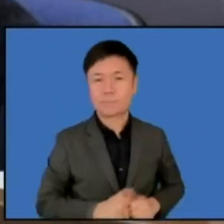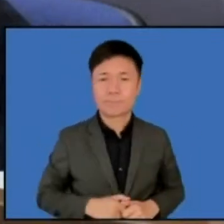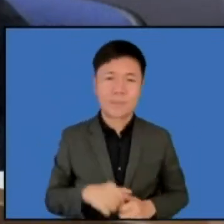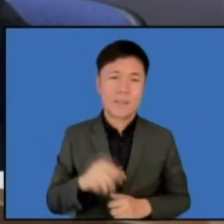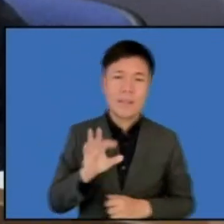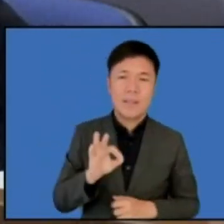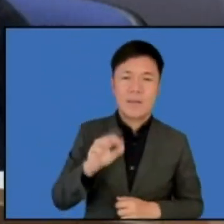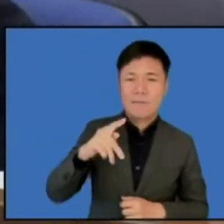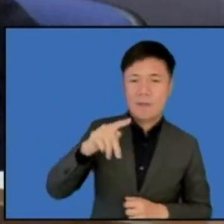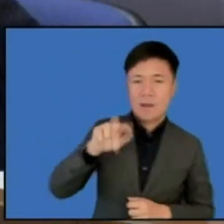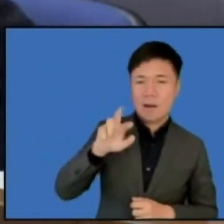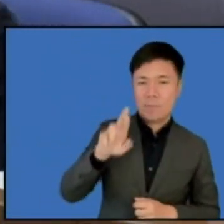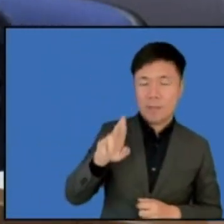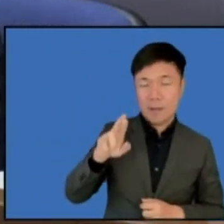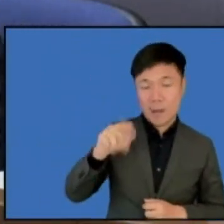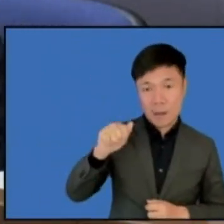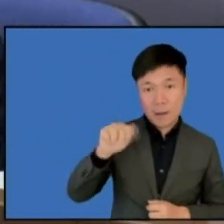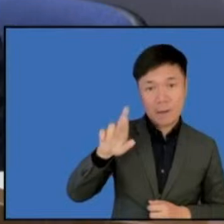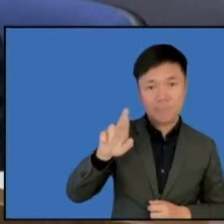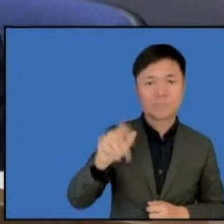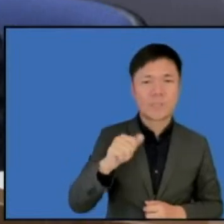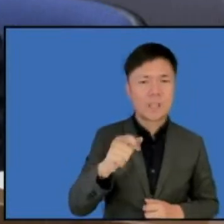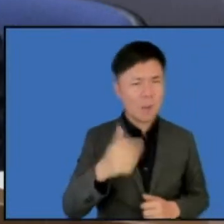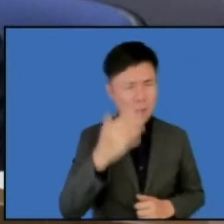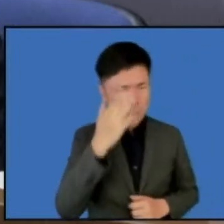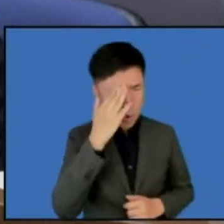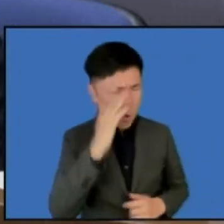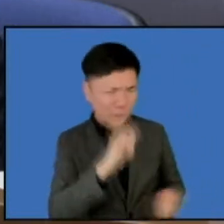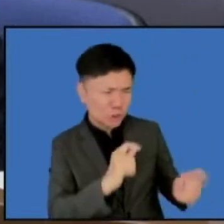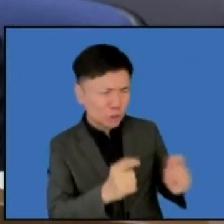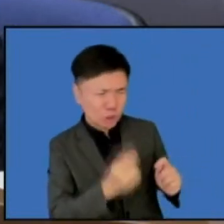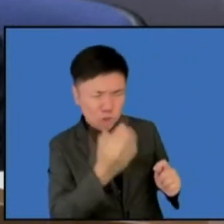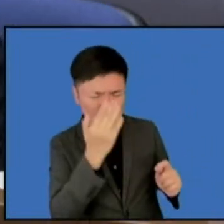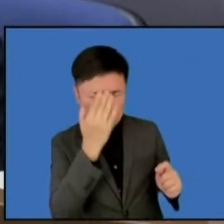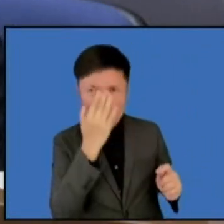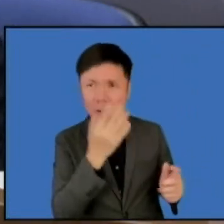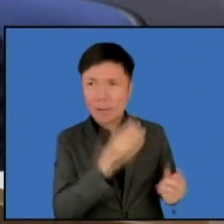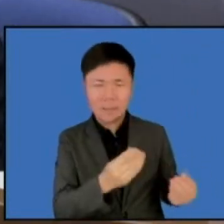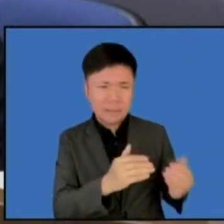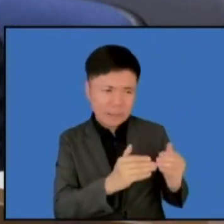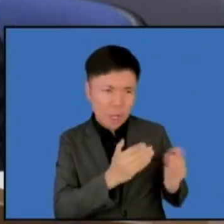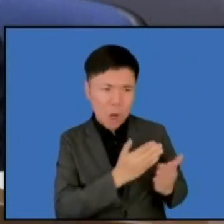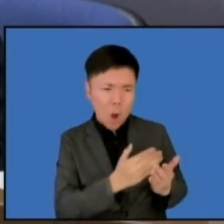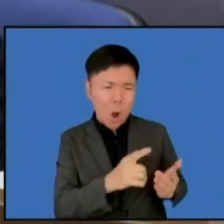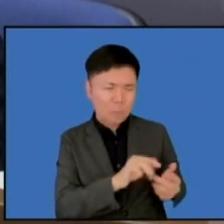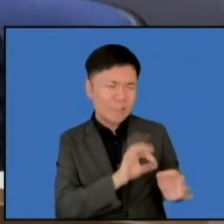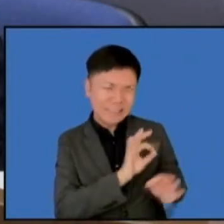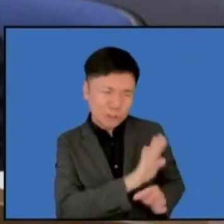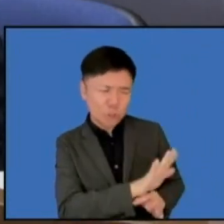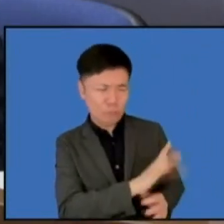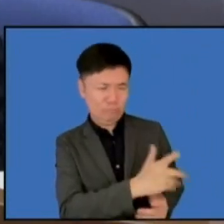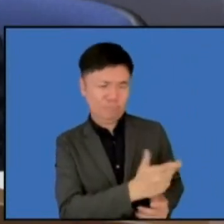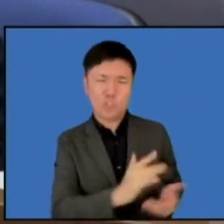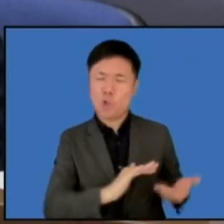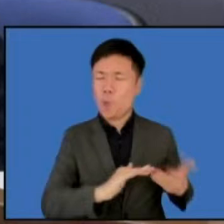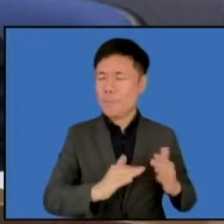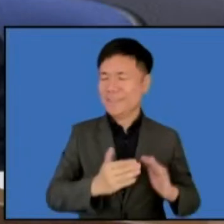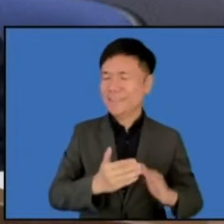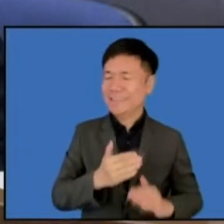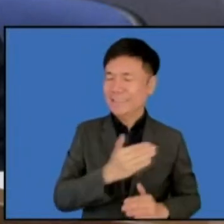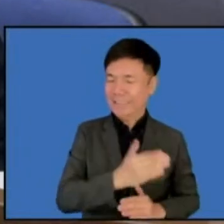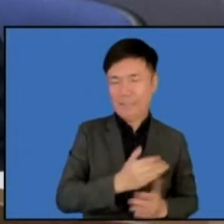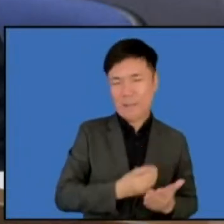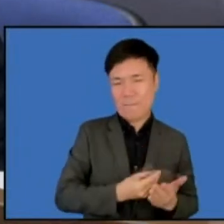achieve structural changes, amplify women's voices, while ensuring it is owned by the community. FPAR takes an